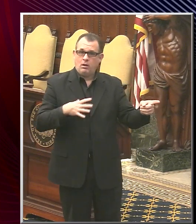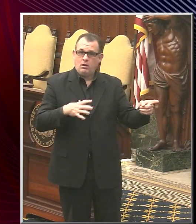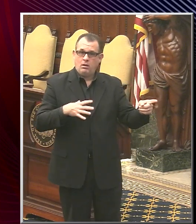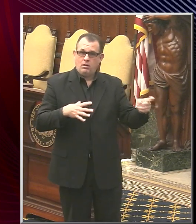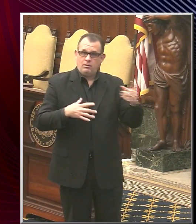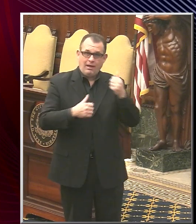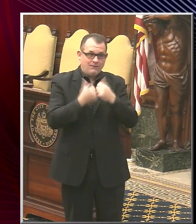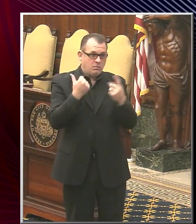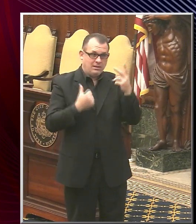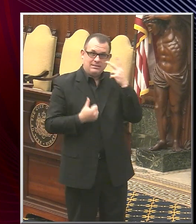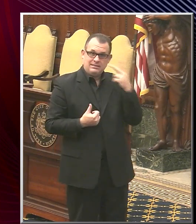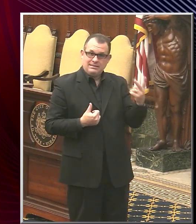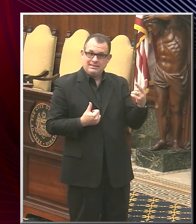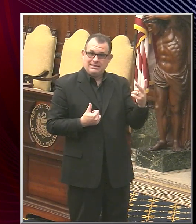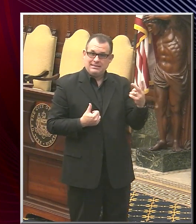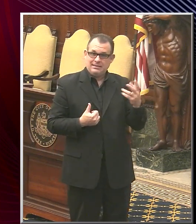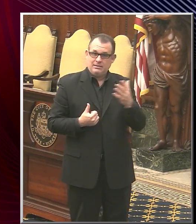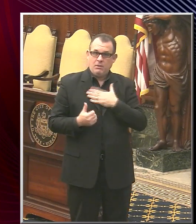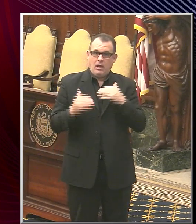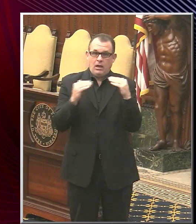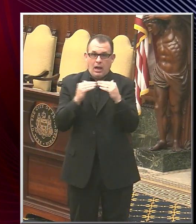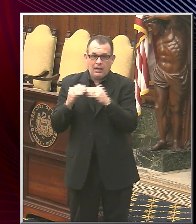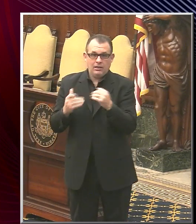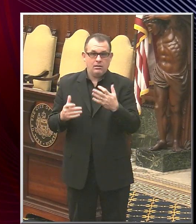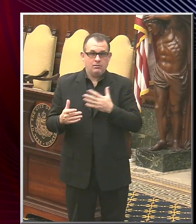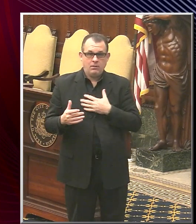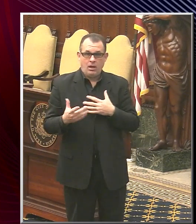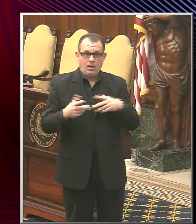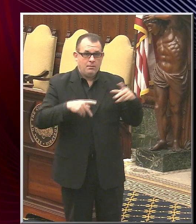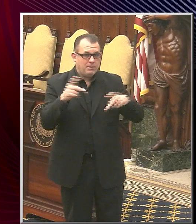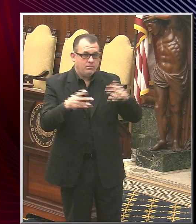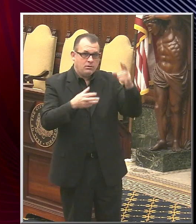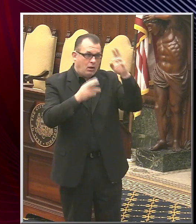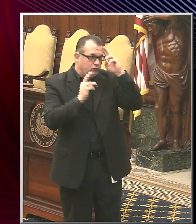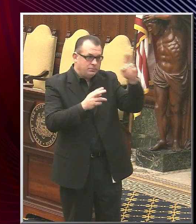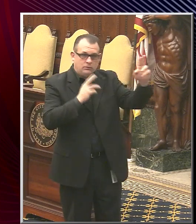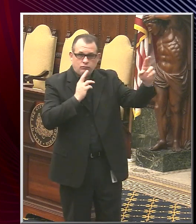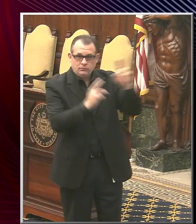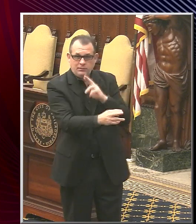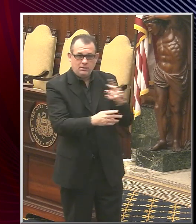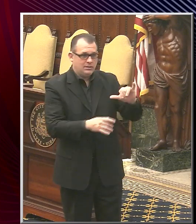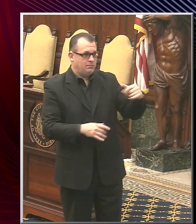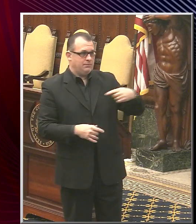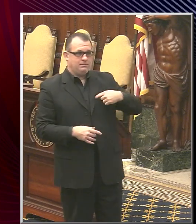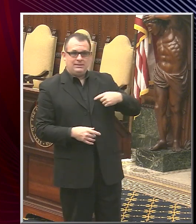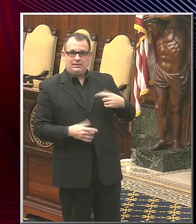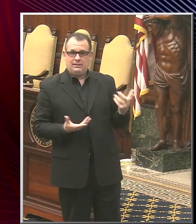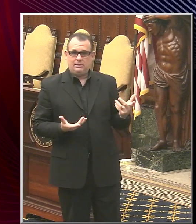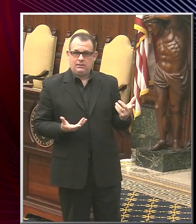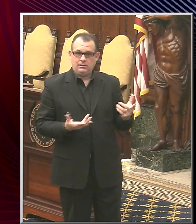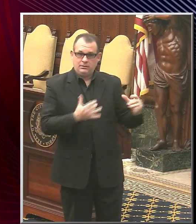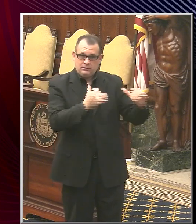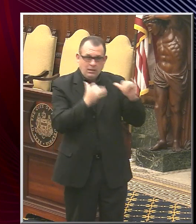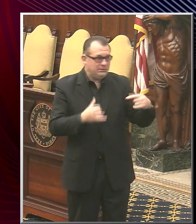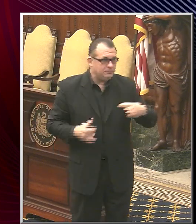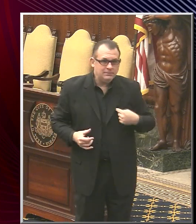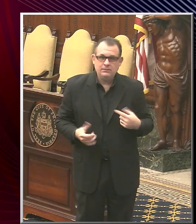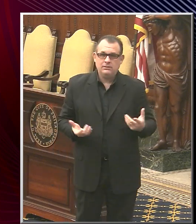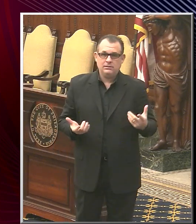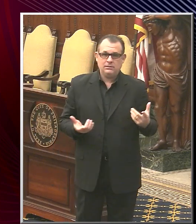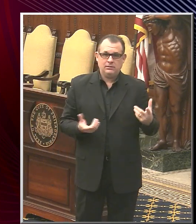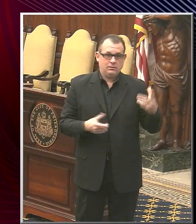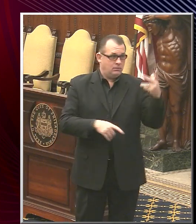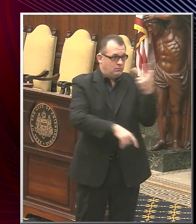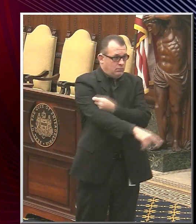people see some of their own coworkers or people that they respect who look like them, who've been vaccinated, feel good about it, that they will, if they were even